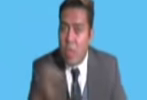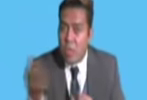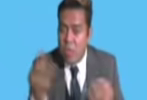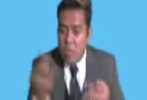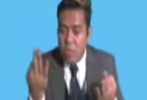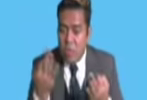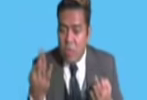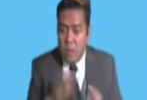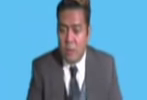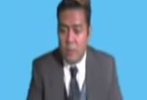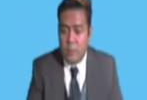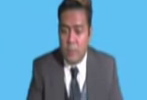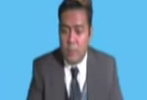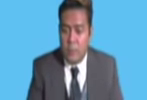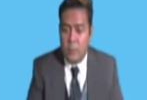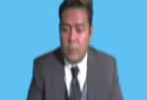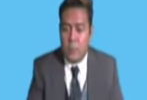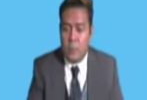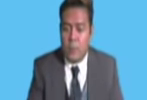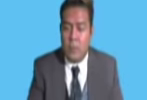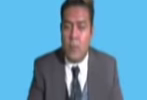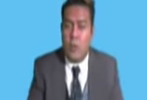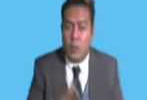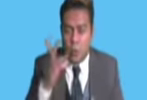really feel safe today than 10 years ago?